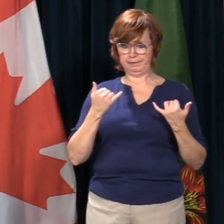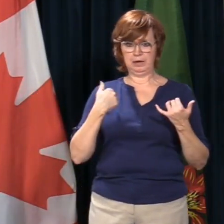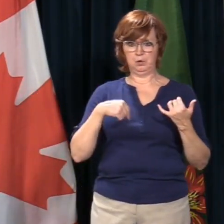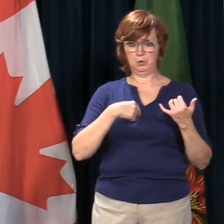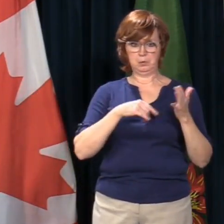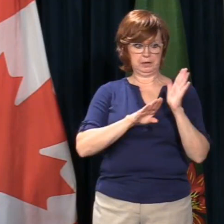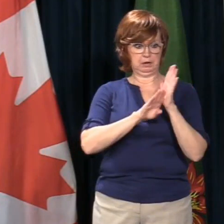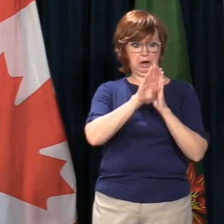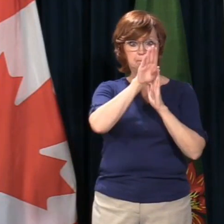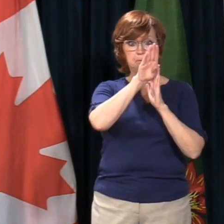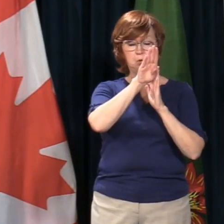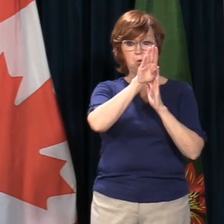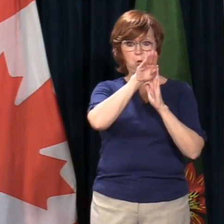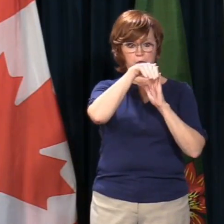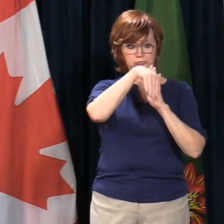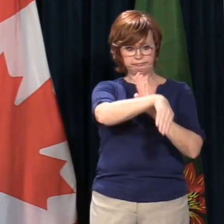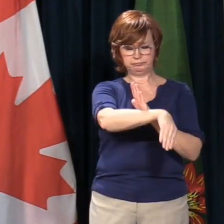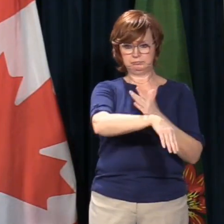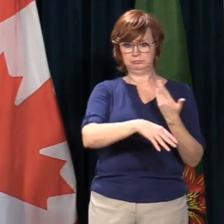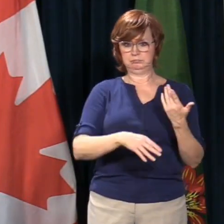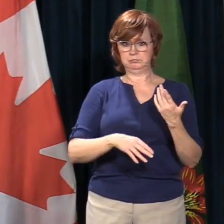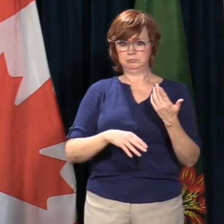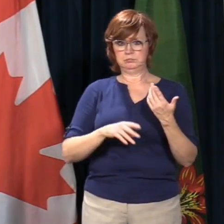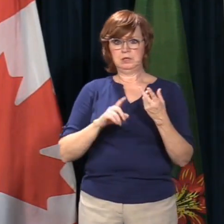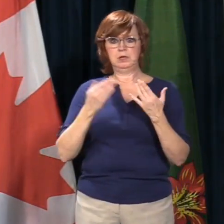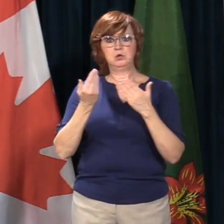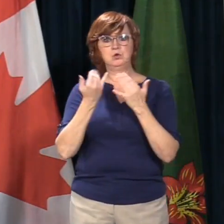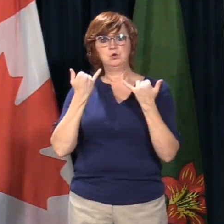the new R0, or it's now the RT,